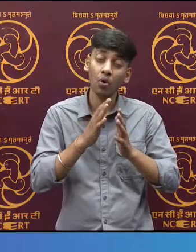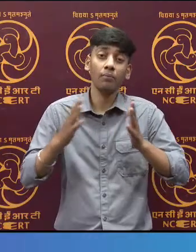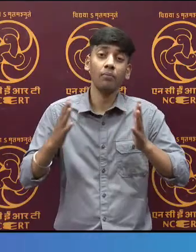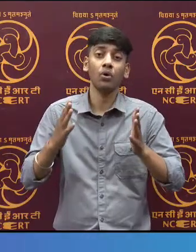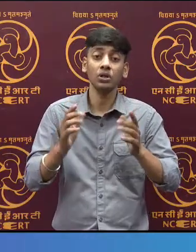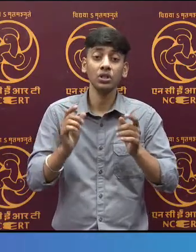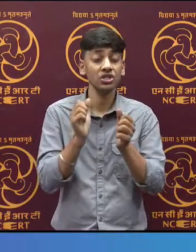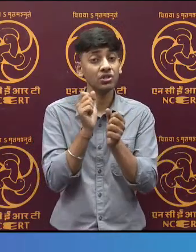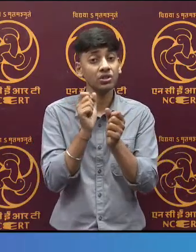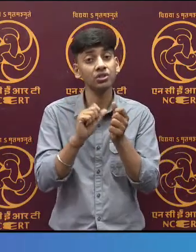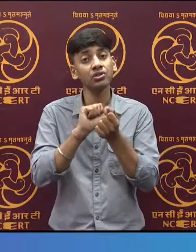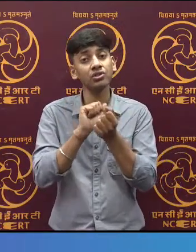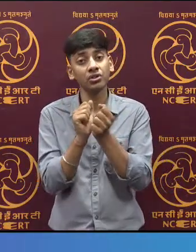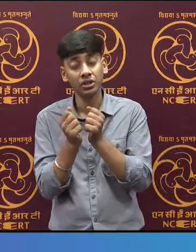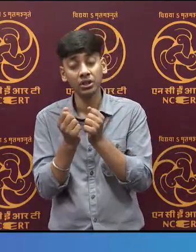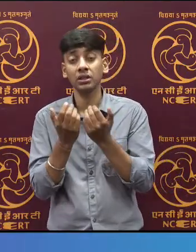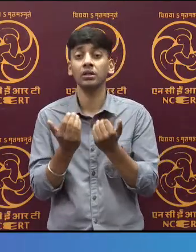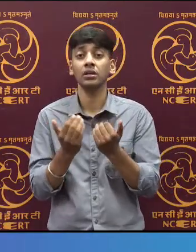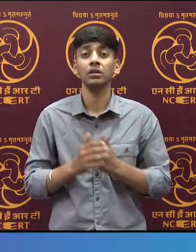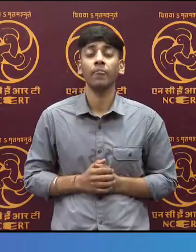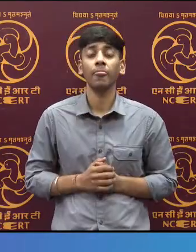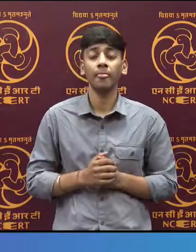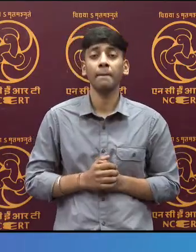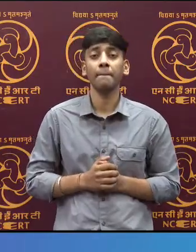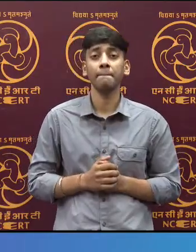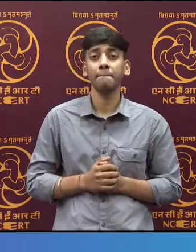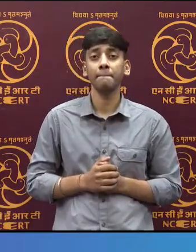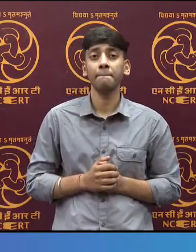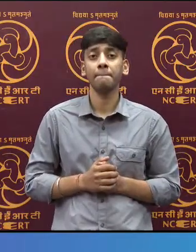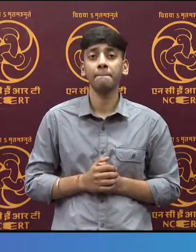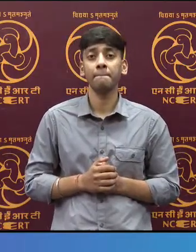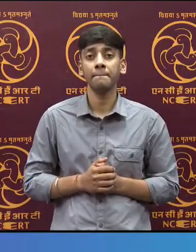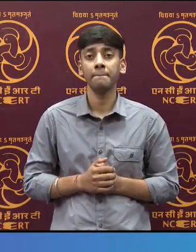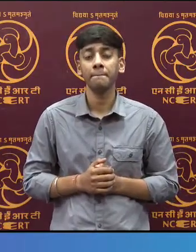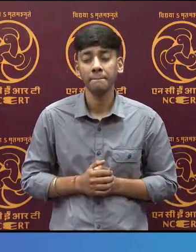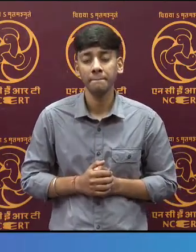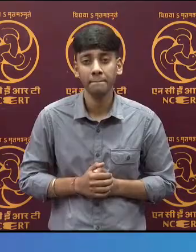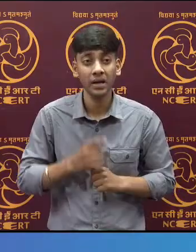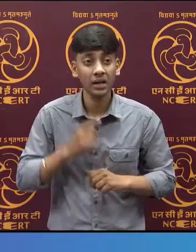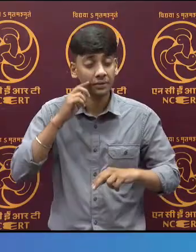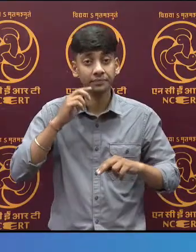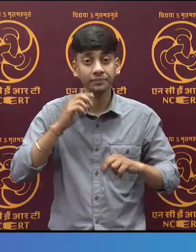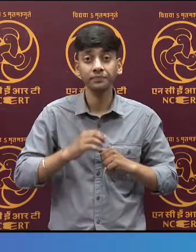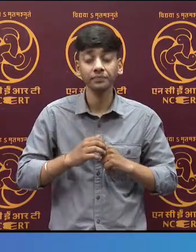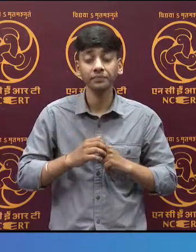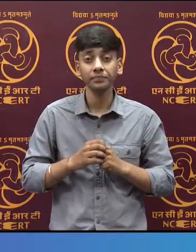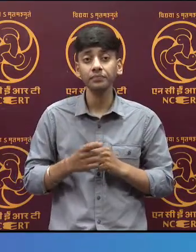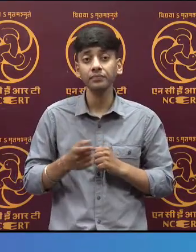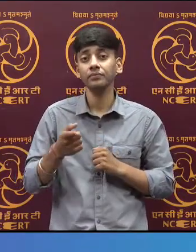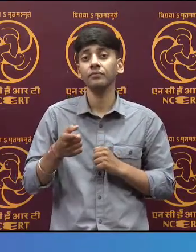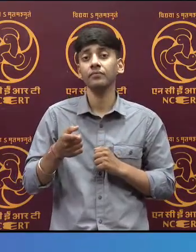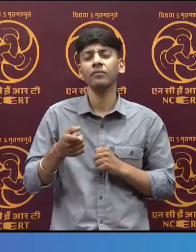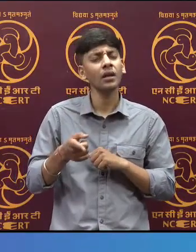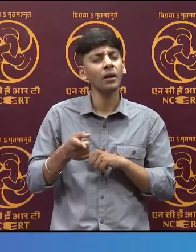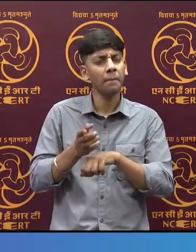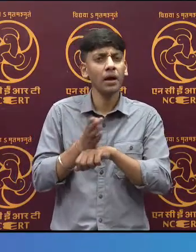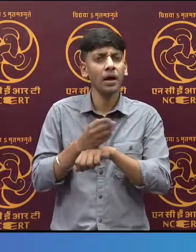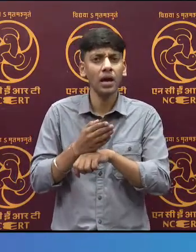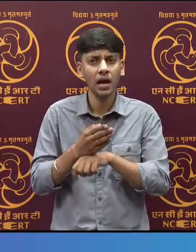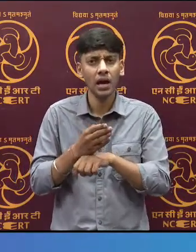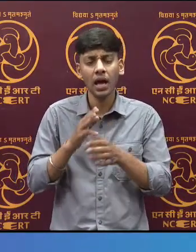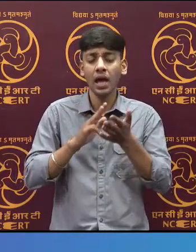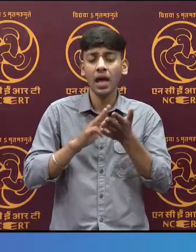otherwise. Okay, so thank you so much, ma'am, for this information. We have to stick, welcome ma'am. So we have to stick to one particular system like